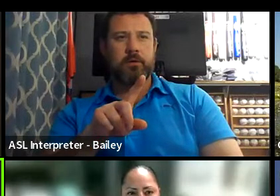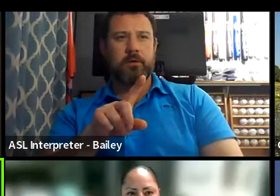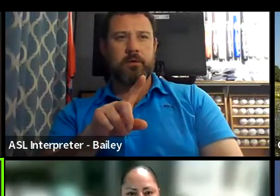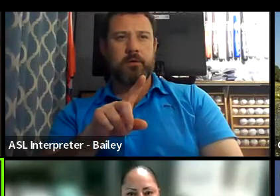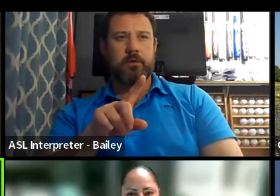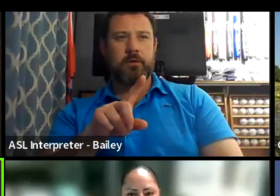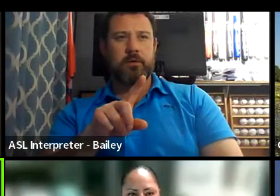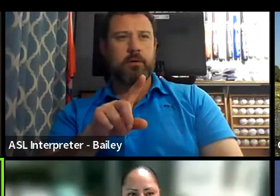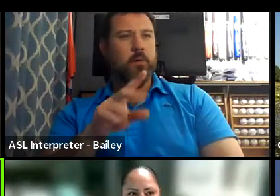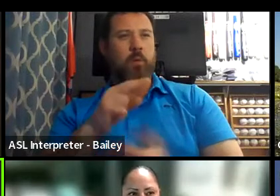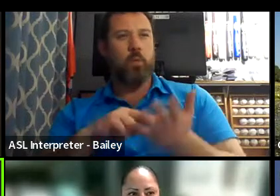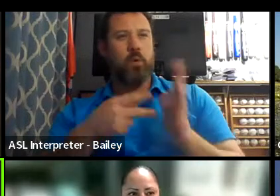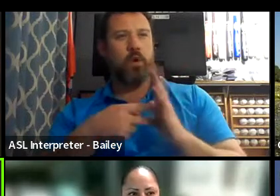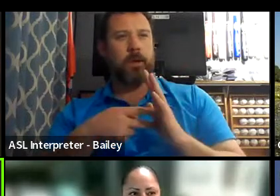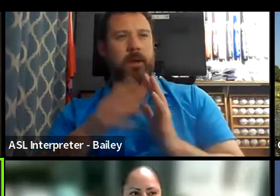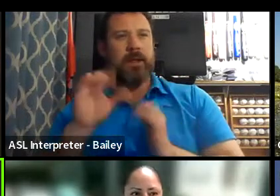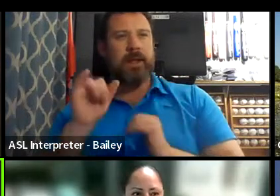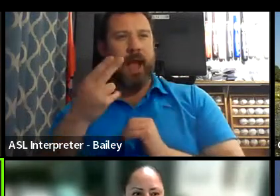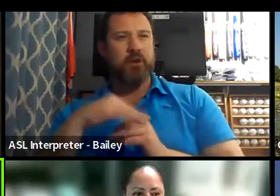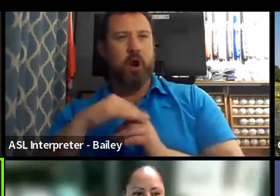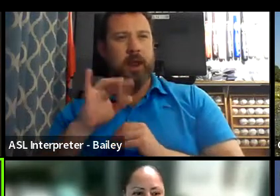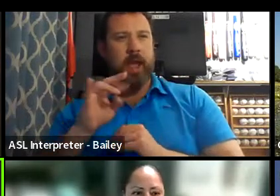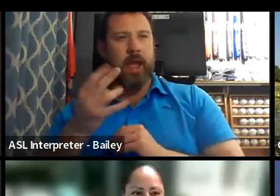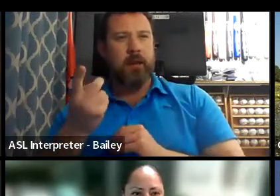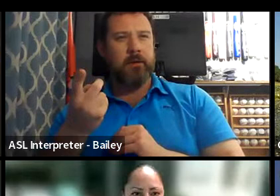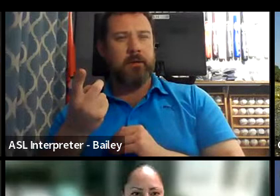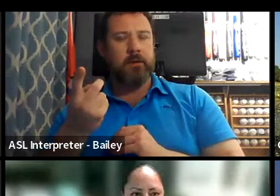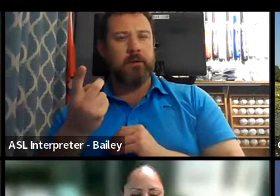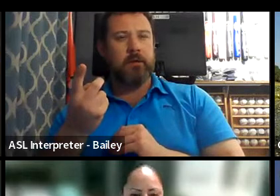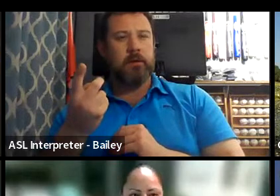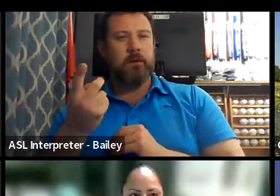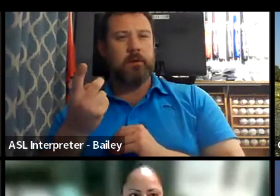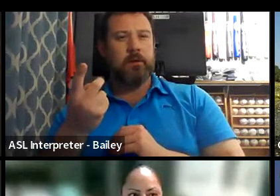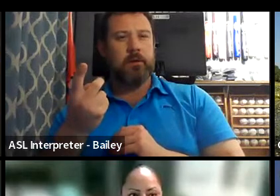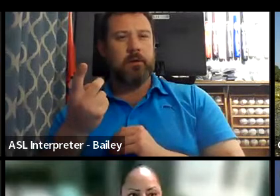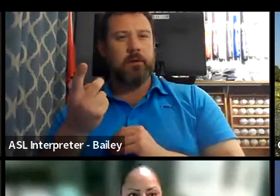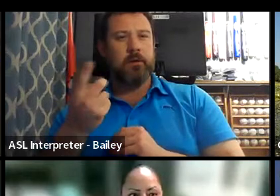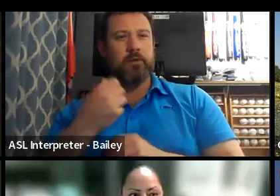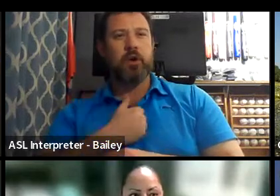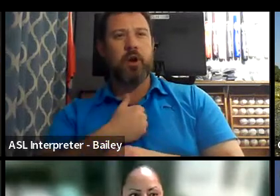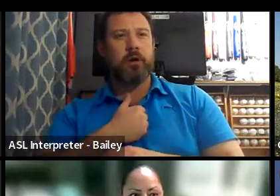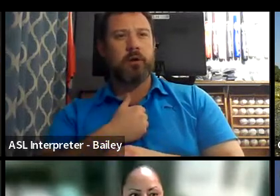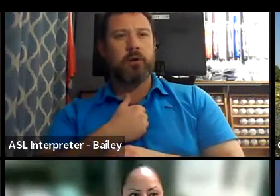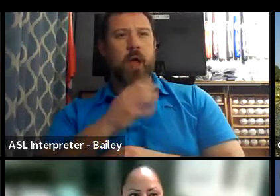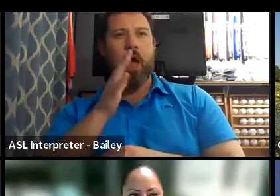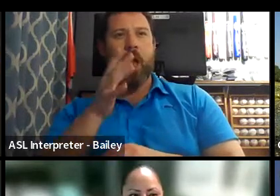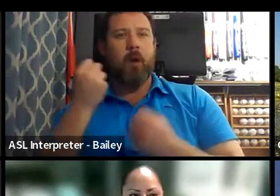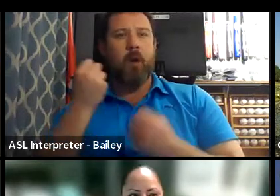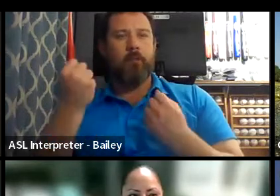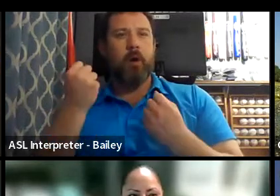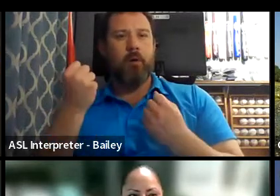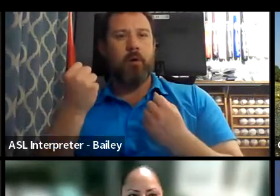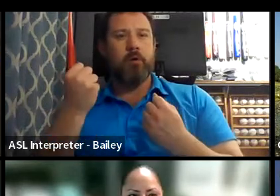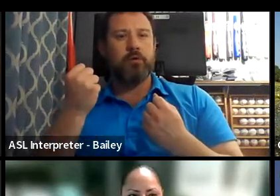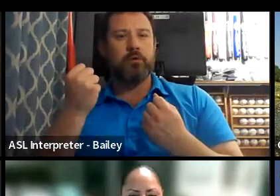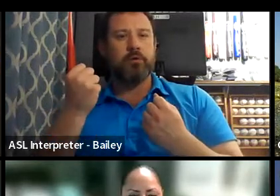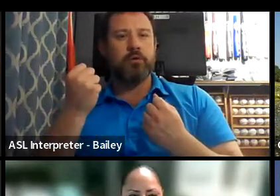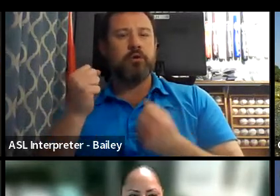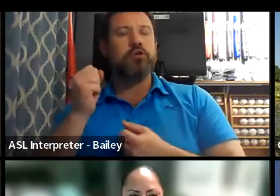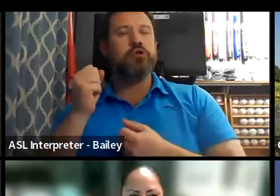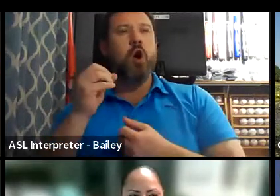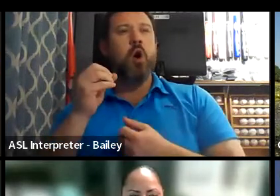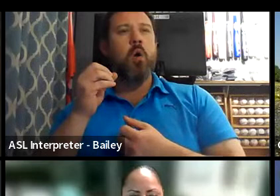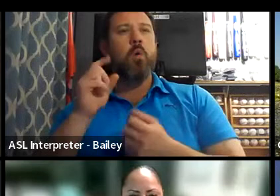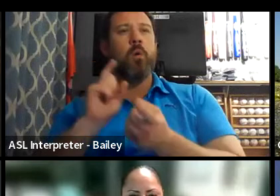Could you clarify what you mean by cash on hand? Sorry. Yeah, and I'm sorry about that, Juan. I'm on the road. So I'm just wondering with